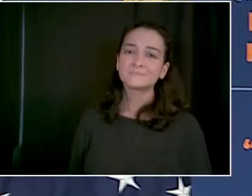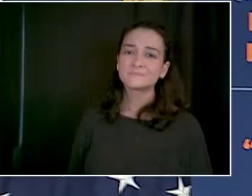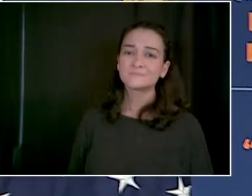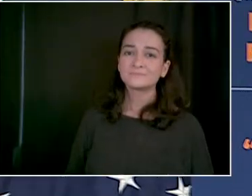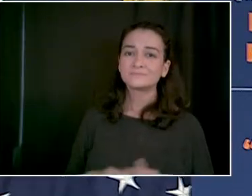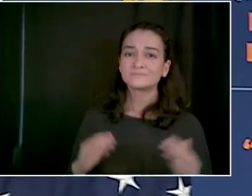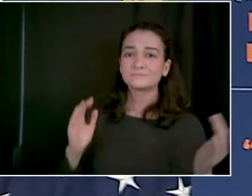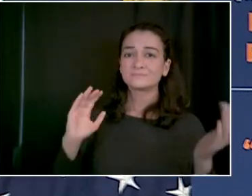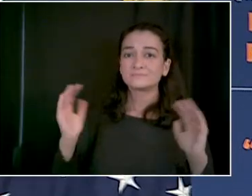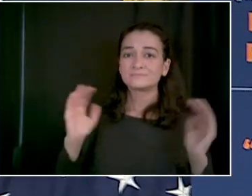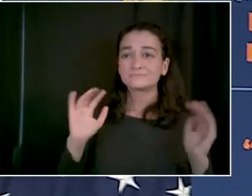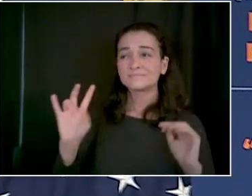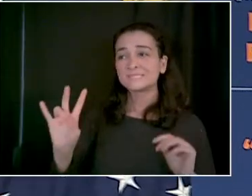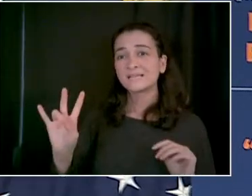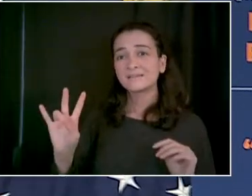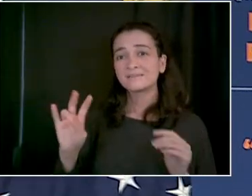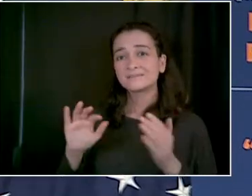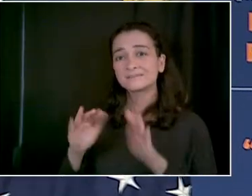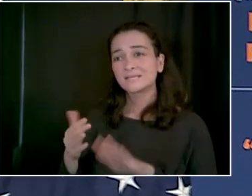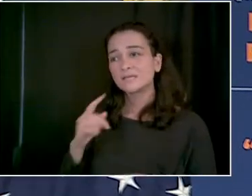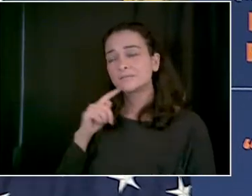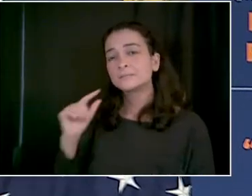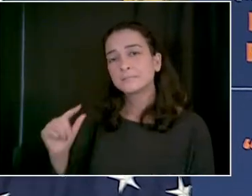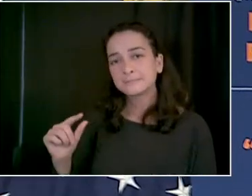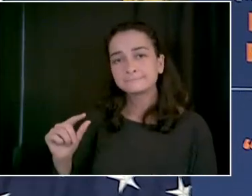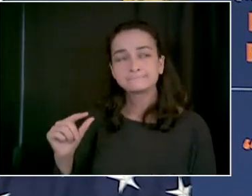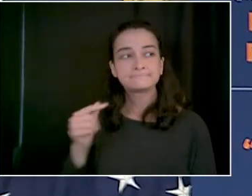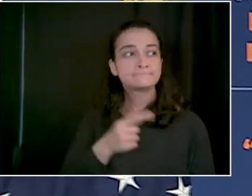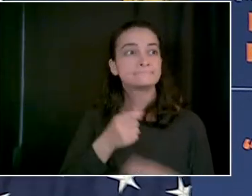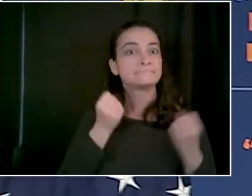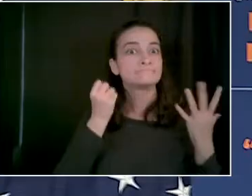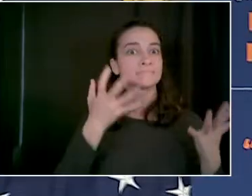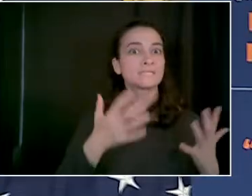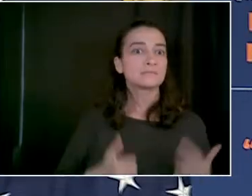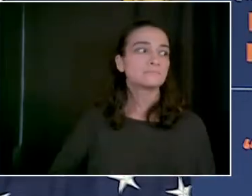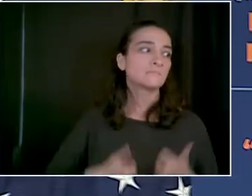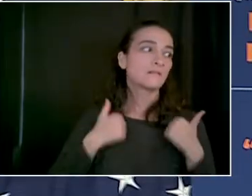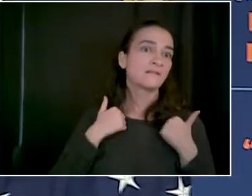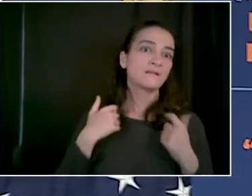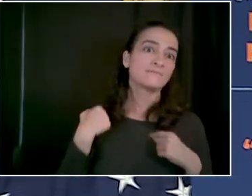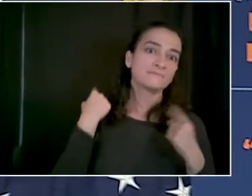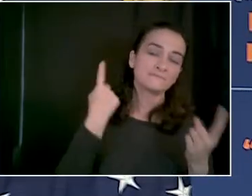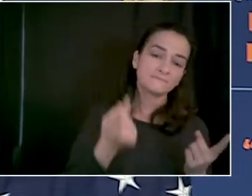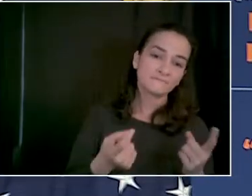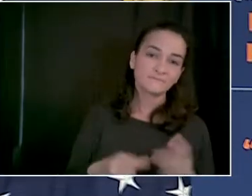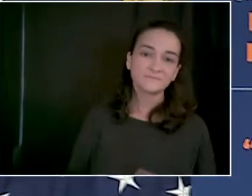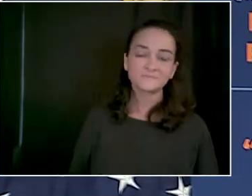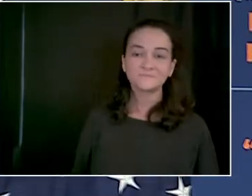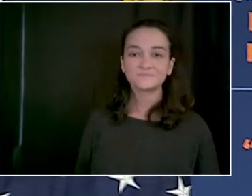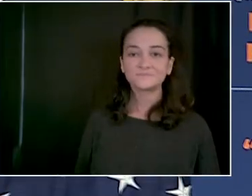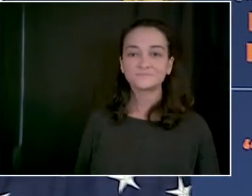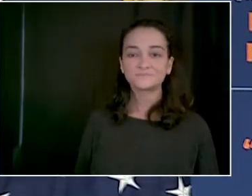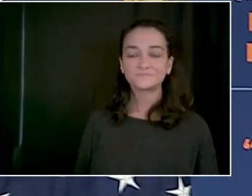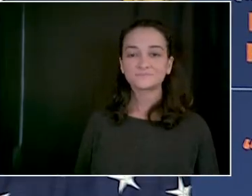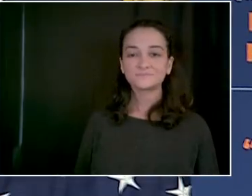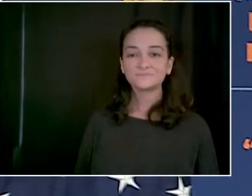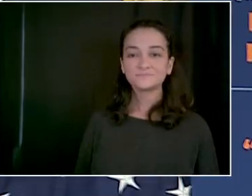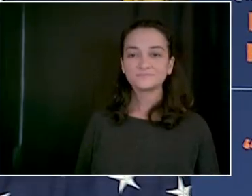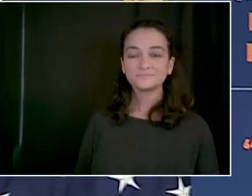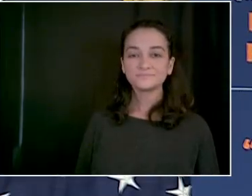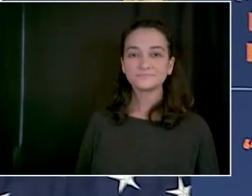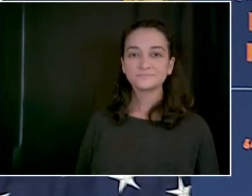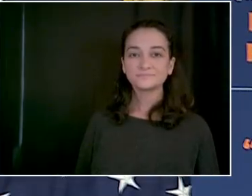outside entities saying, don't remove children. They did not allow that to get in the way of making the